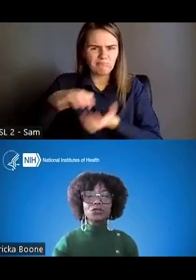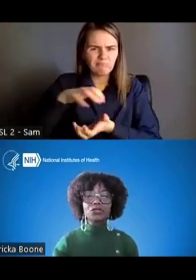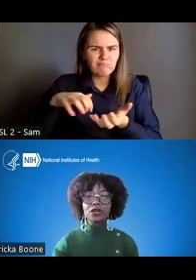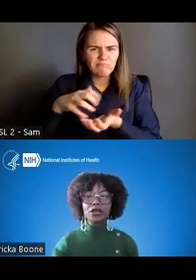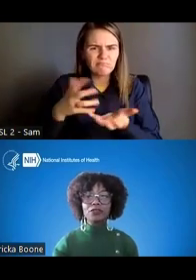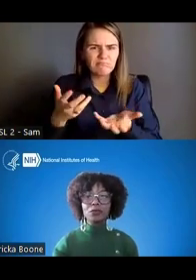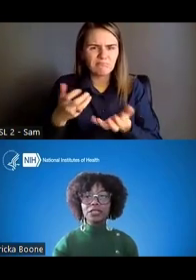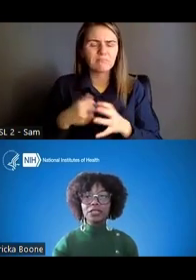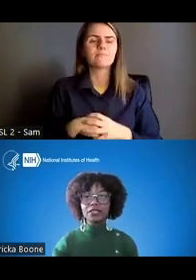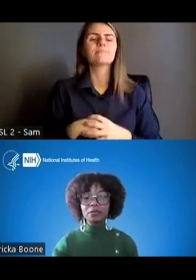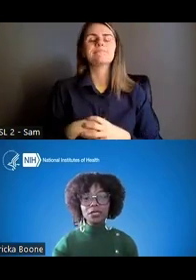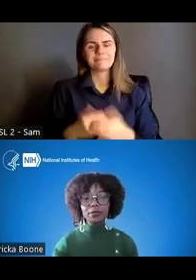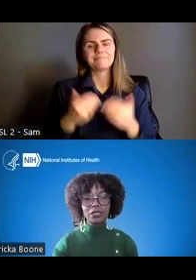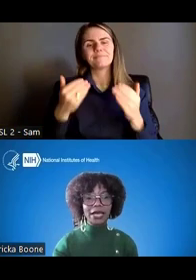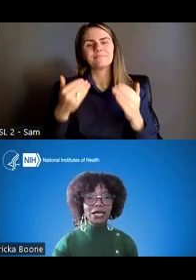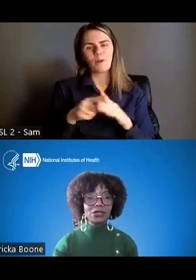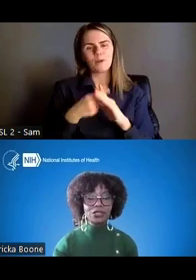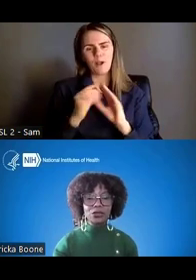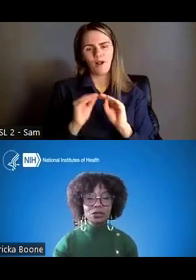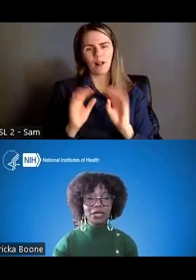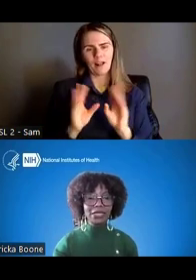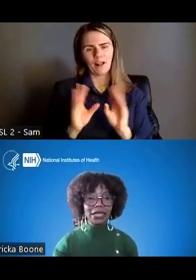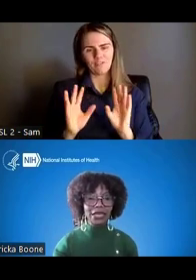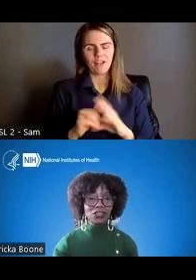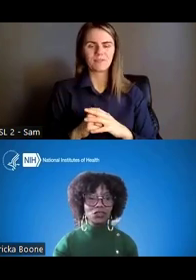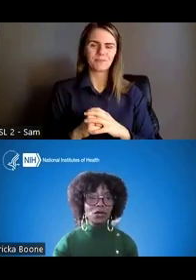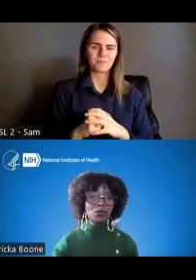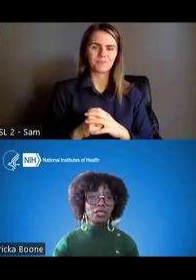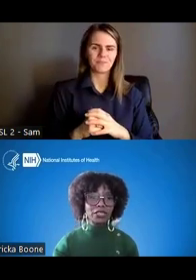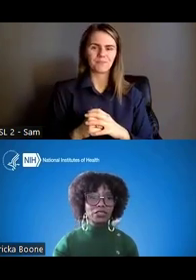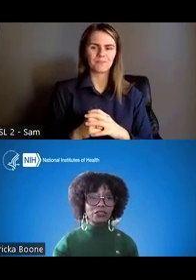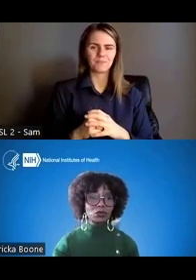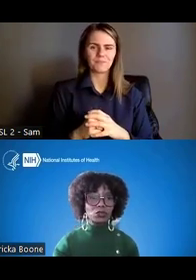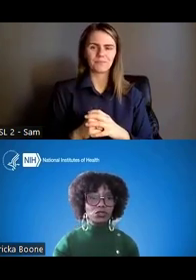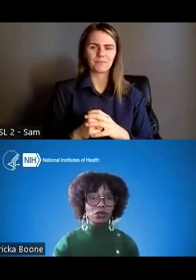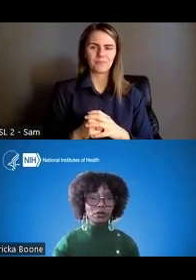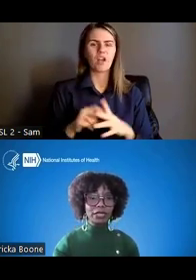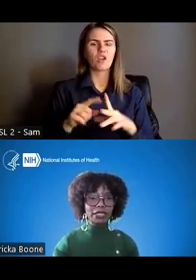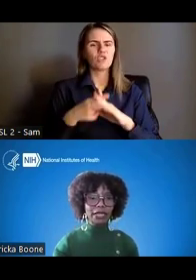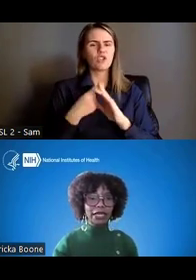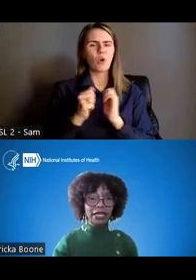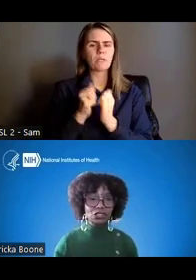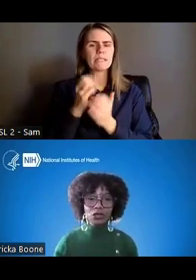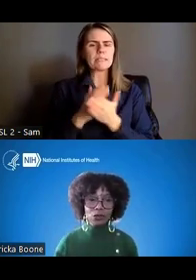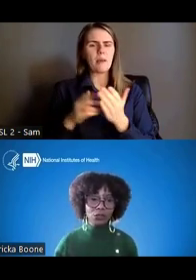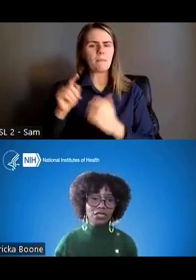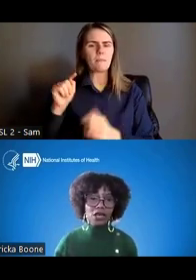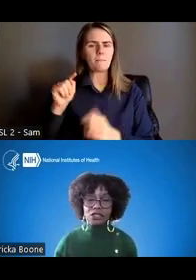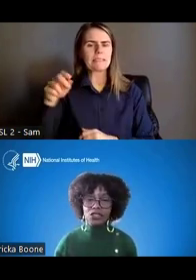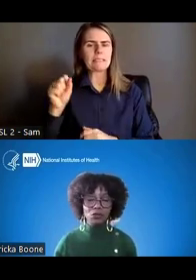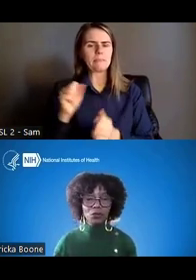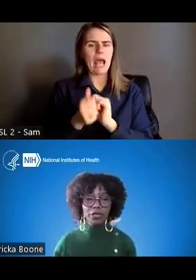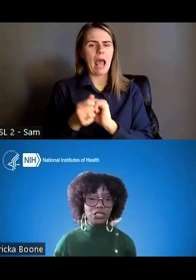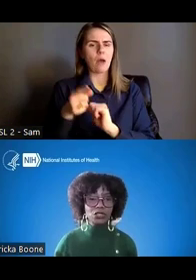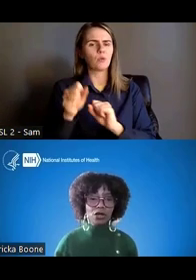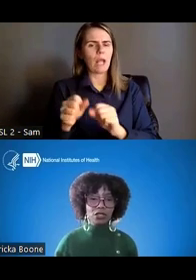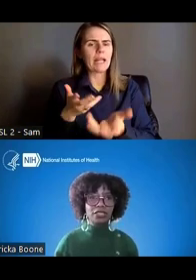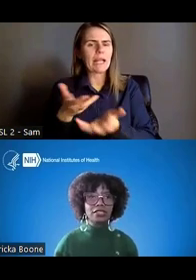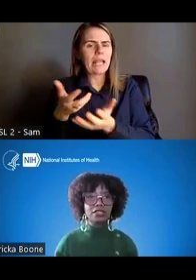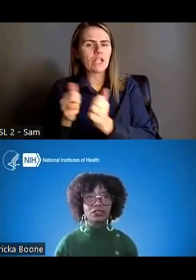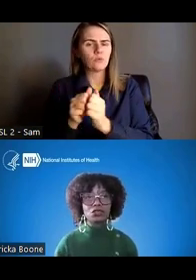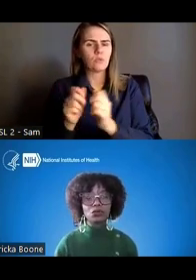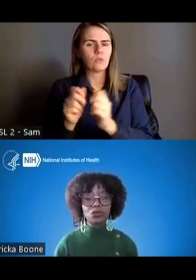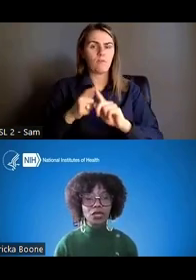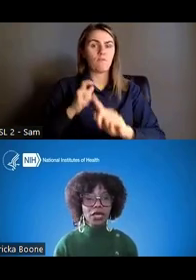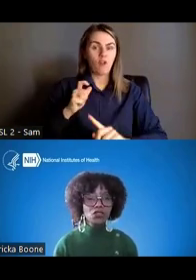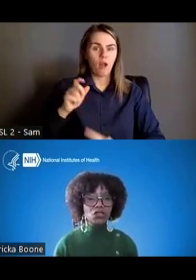So we'll start off with giving some tips on how to engage with individuals from NIH. Who do you talk to? When do you talk to